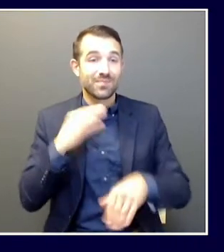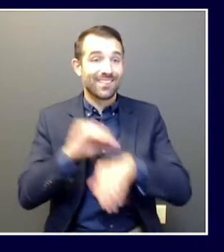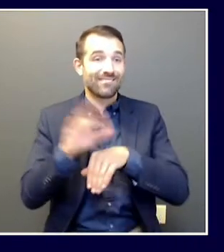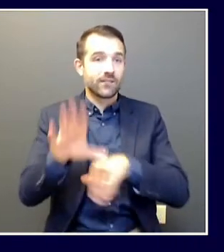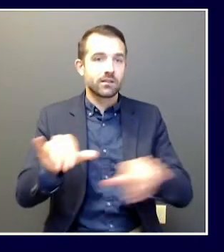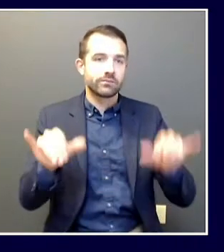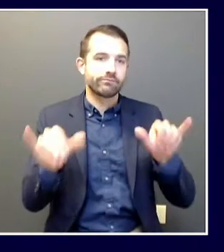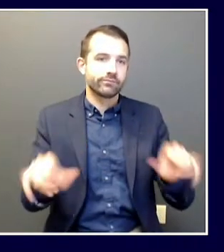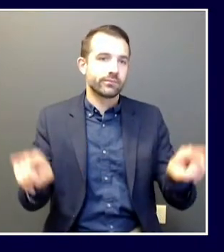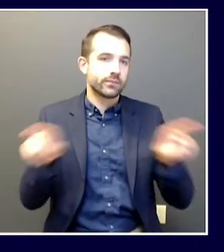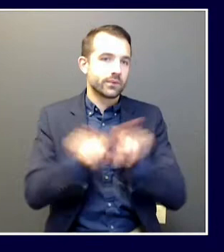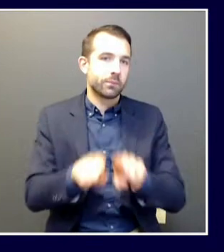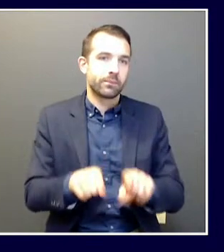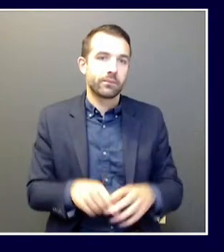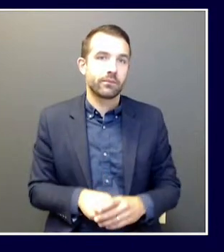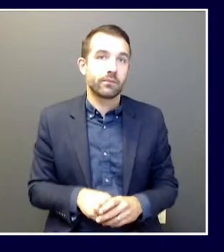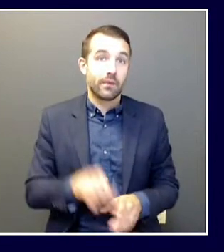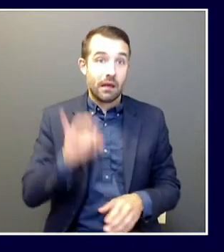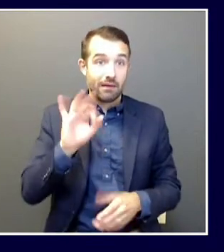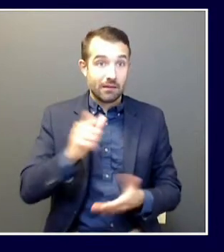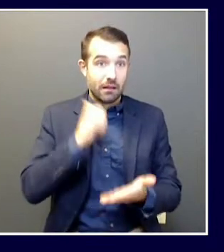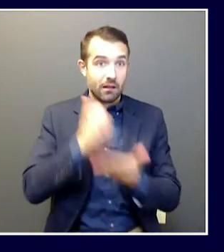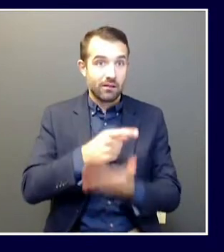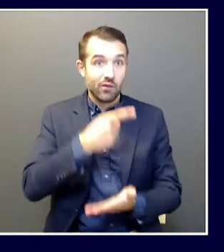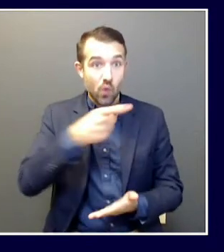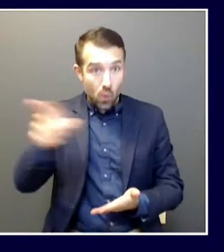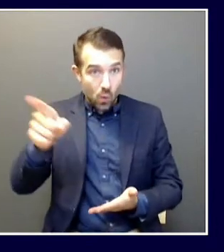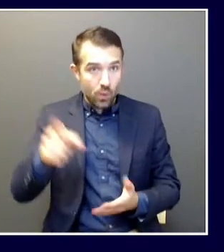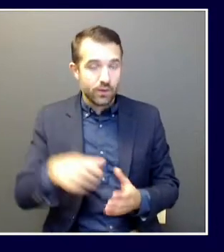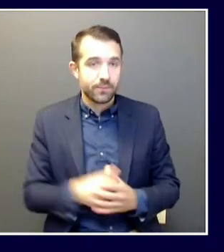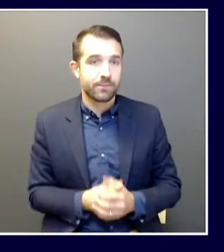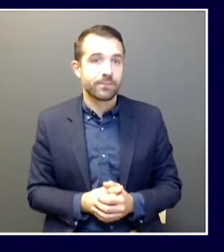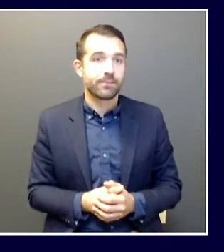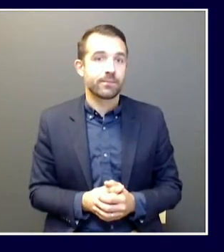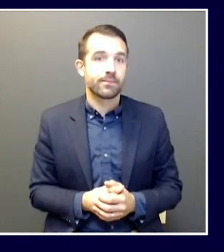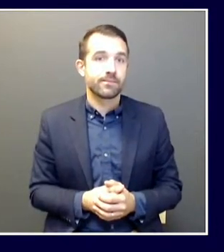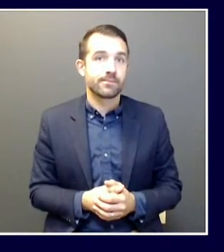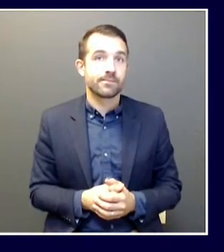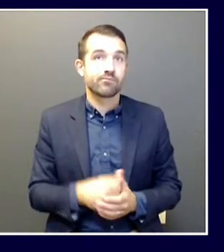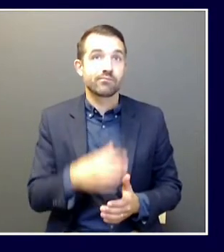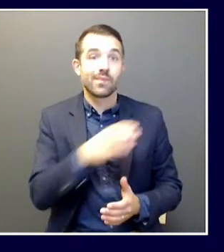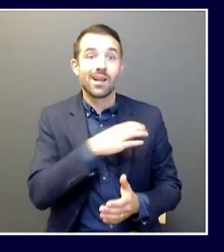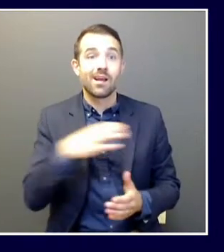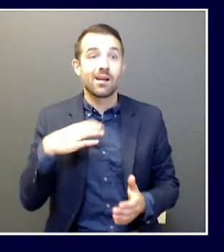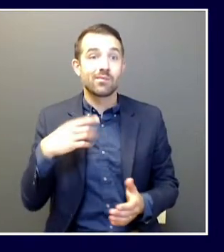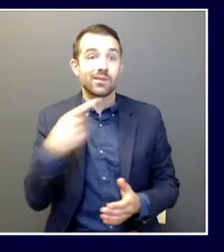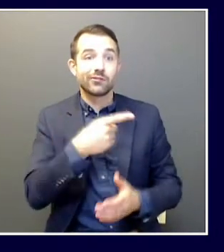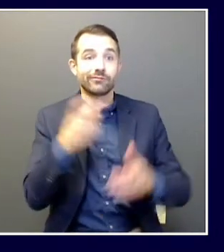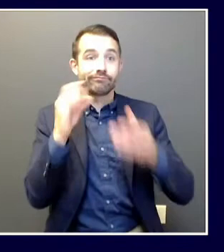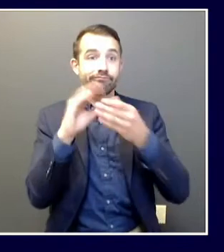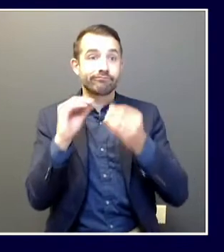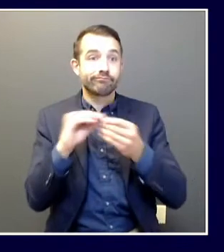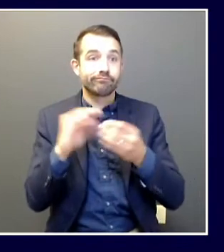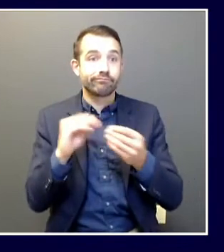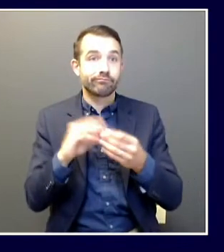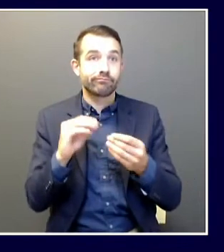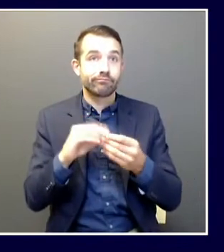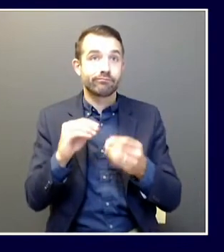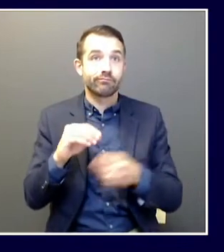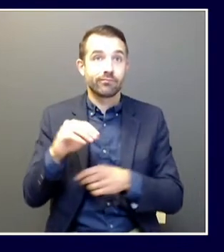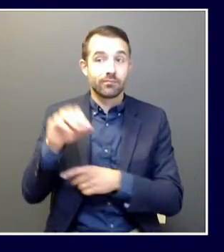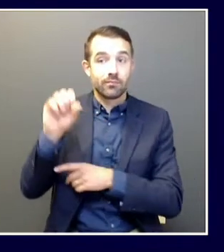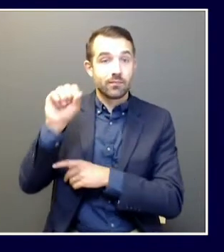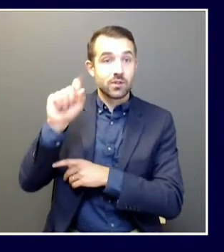delay seeking it. And that's why I think the statement that the commissioner referenced from St. Mary's, where St. Mary's has signaled their ability to assist